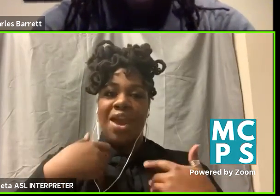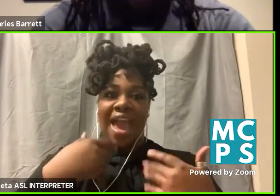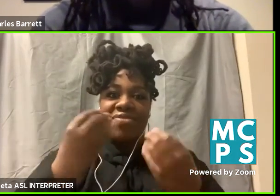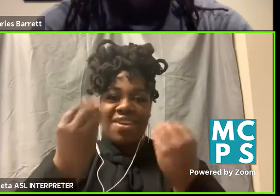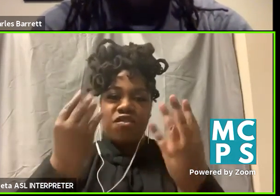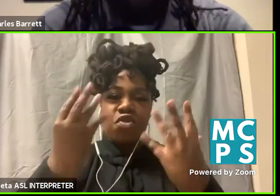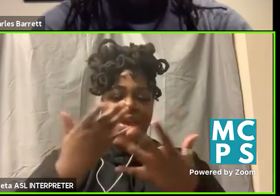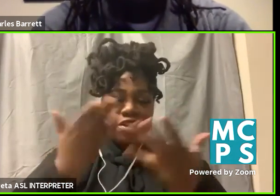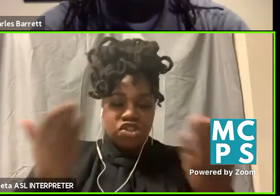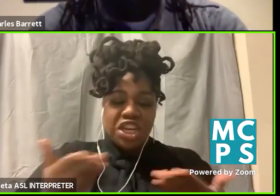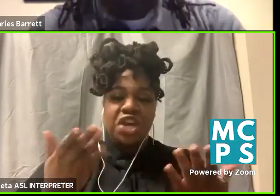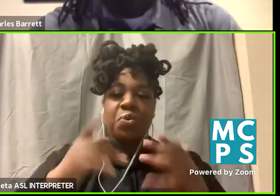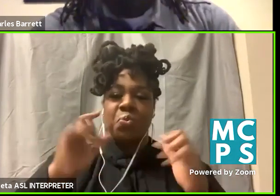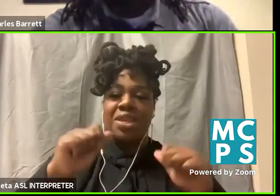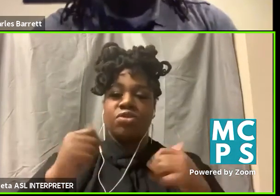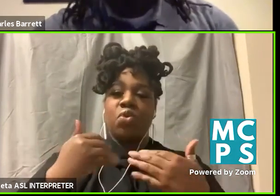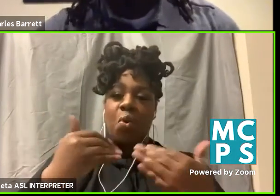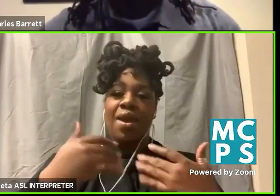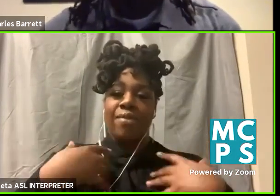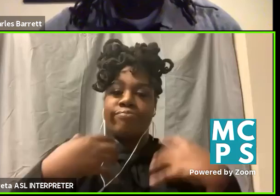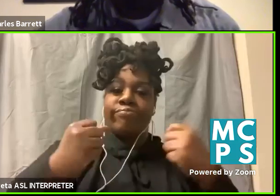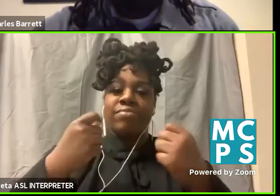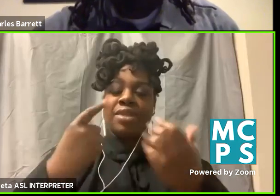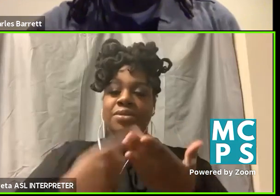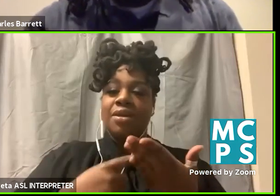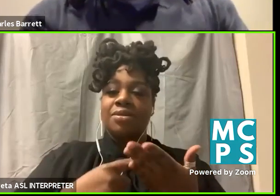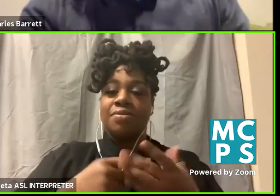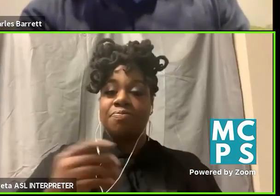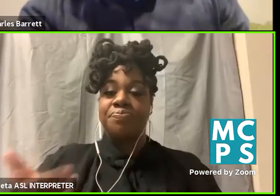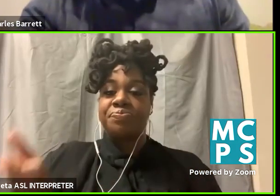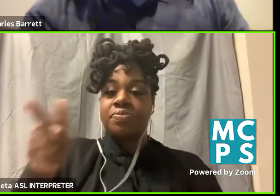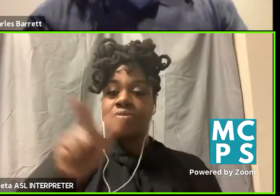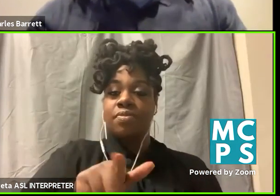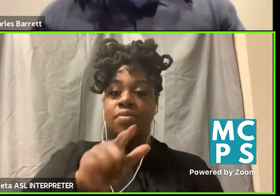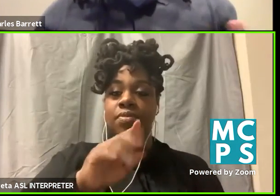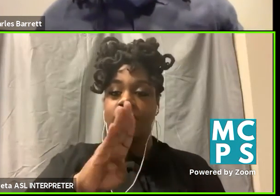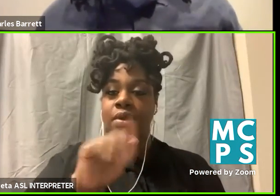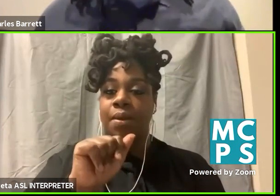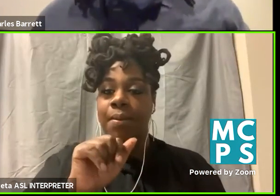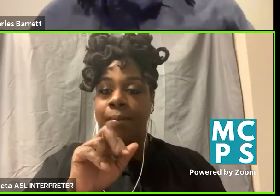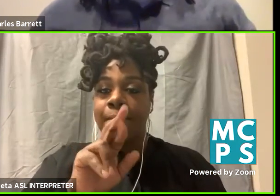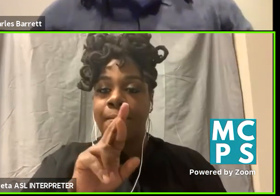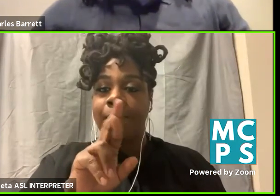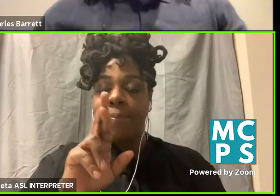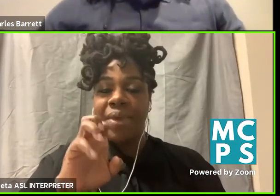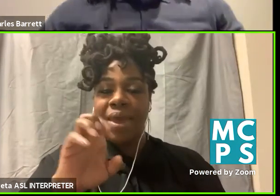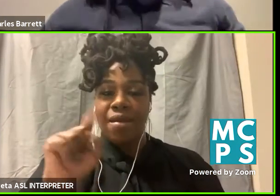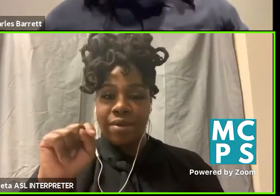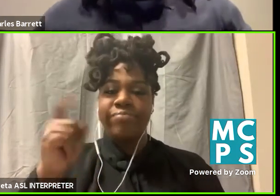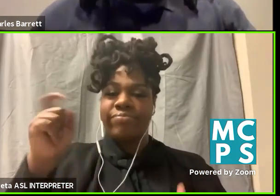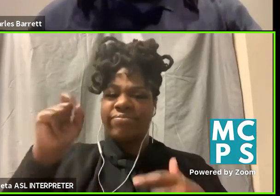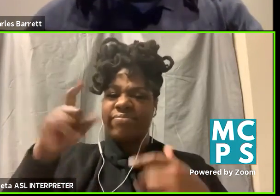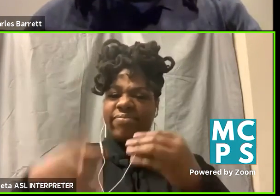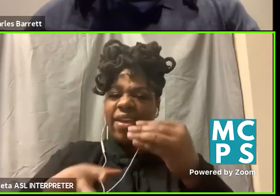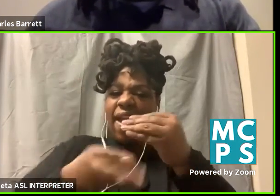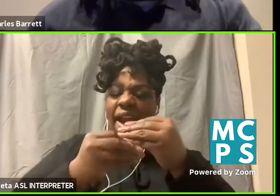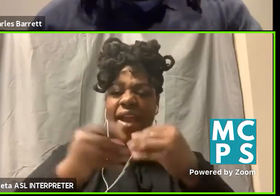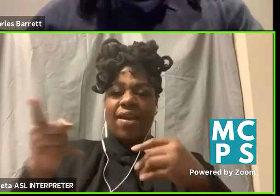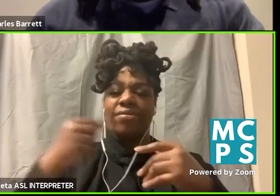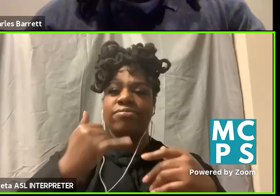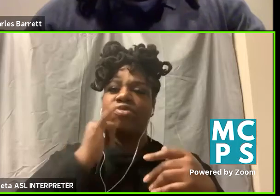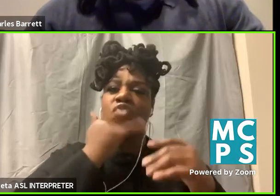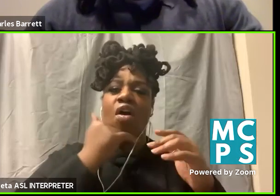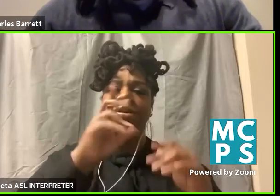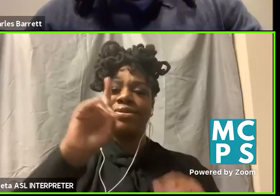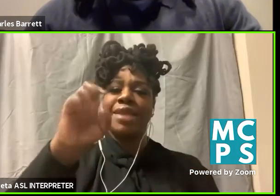Dr. Connolly also mentioned as far as this misunderstanding, misdiagnosing of boys or Black boys in